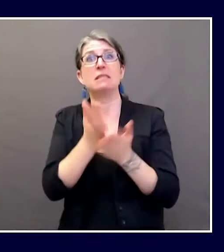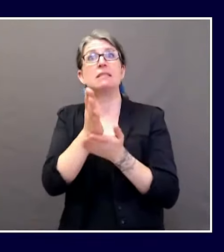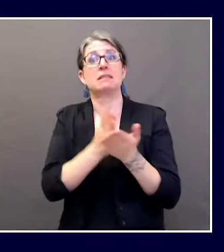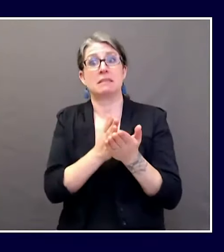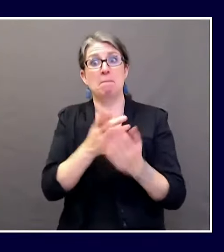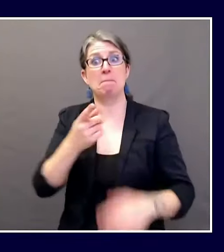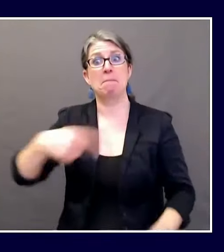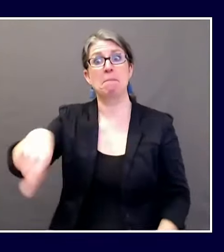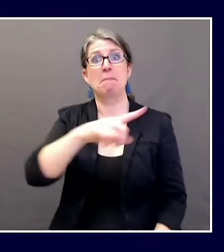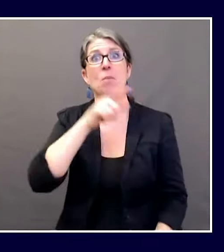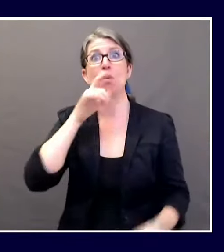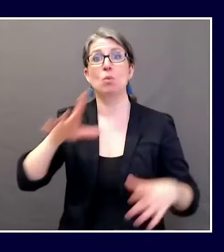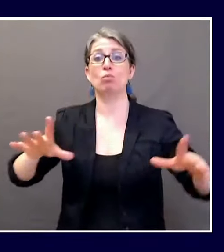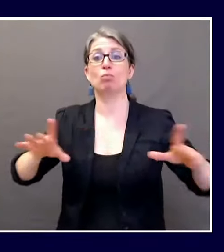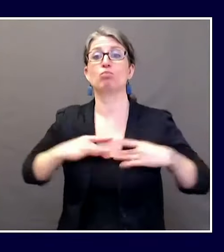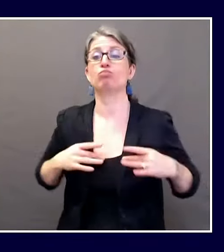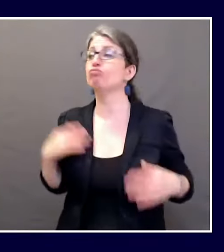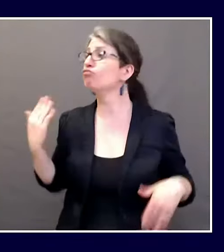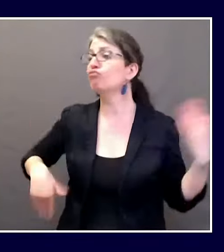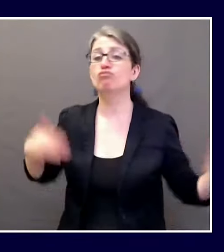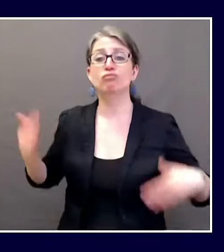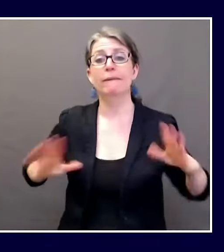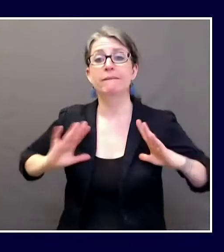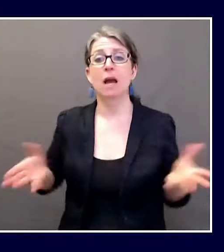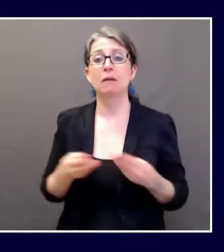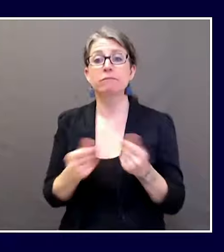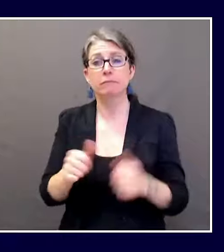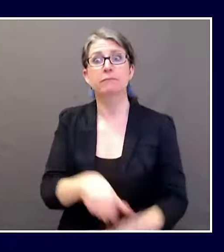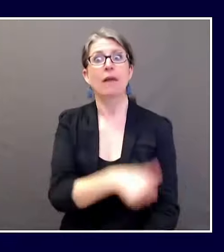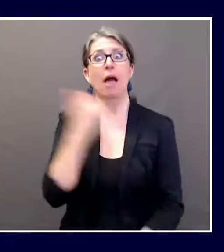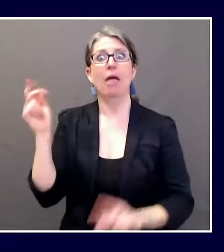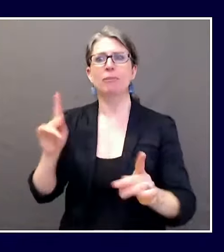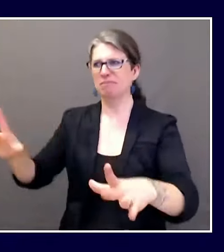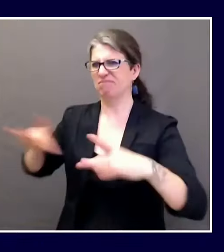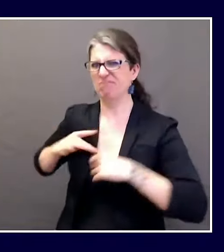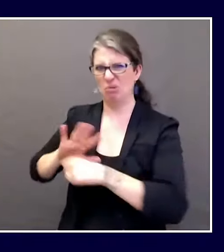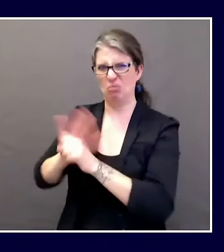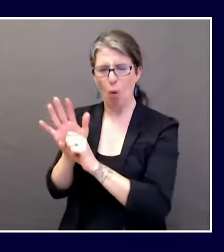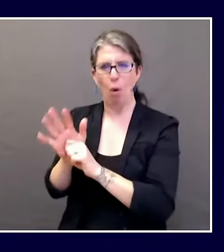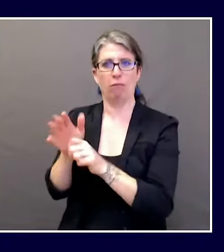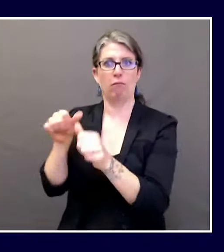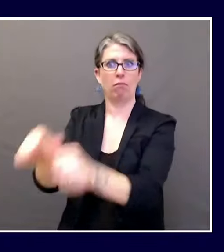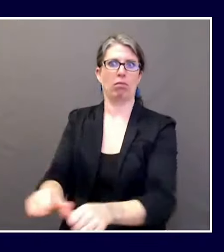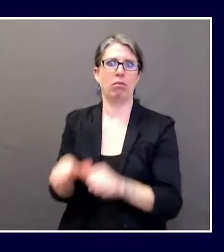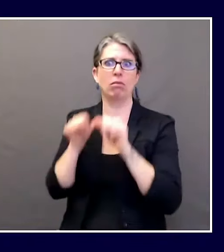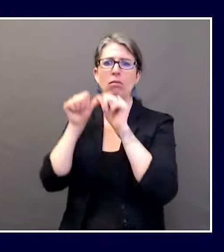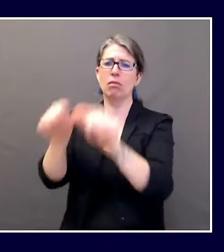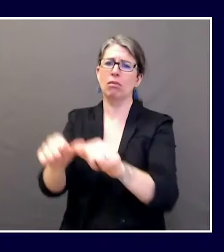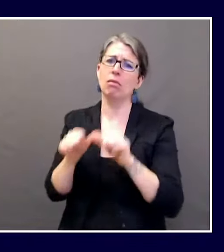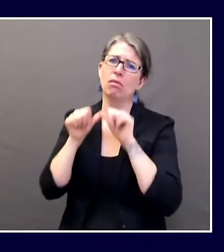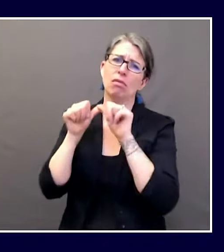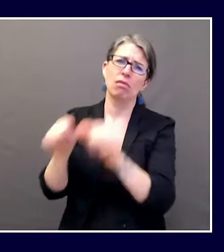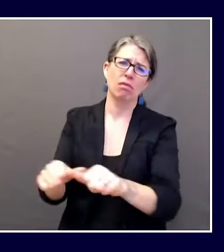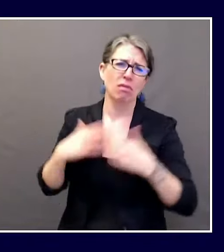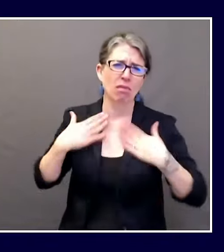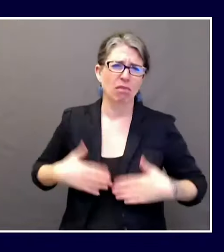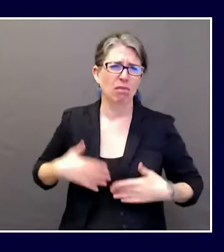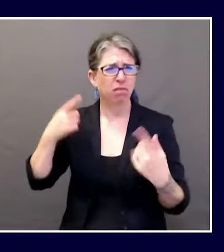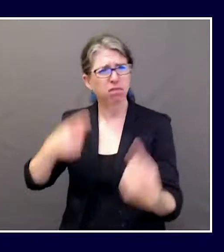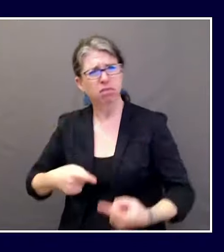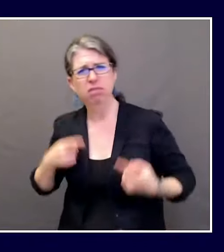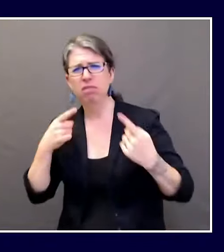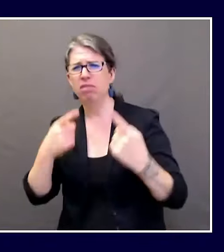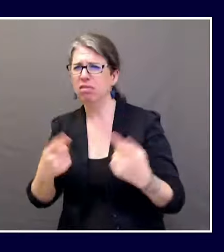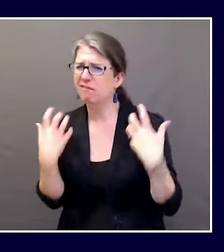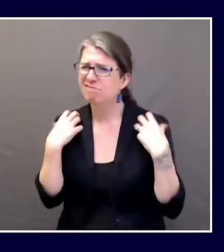how some people's immune systems just don't quite shut off after it's responded to COVID. Now, the vaccine may